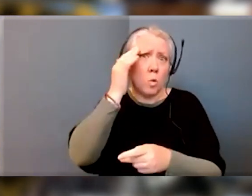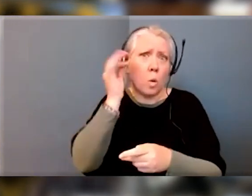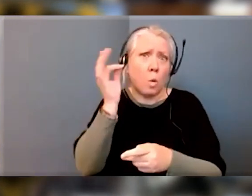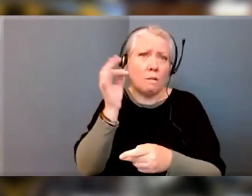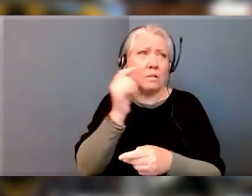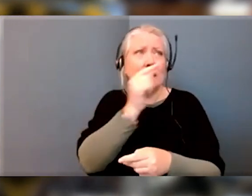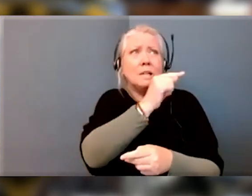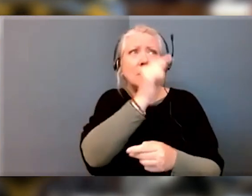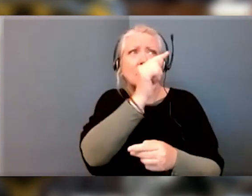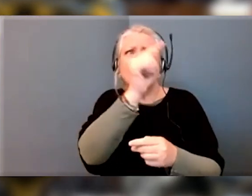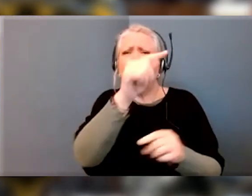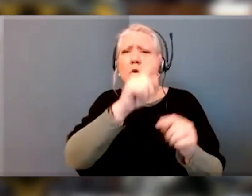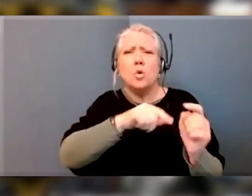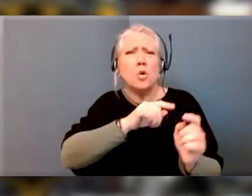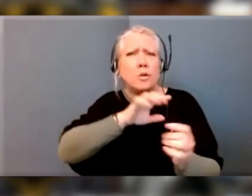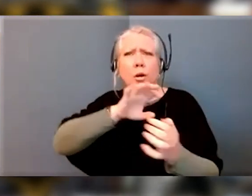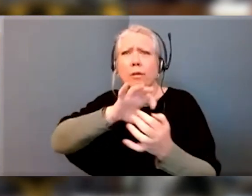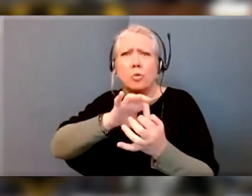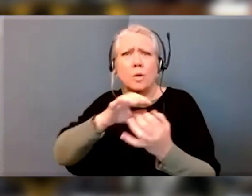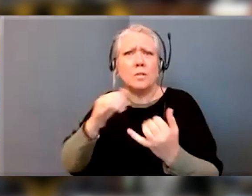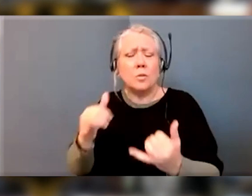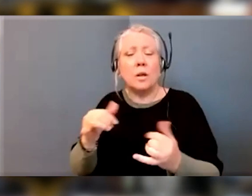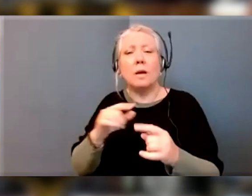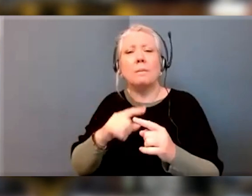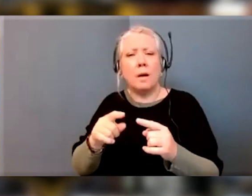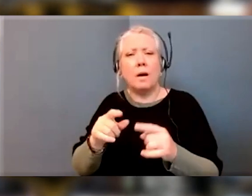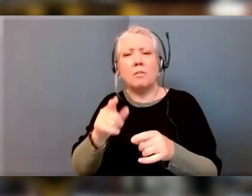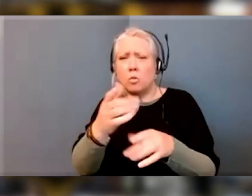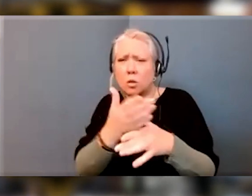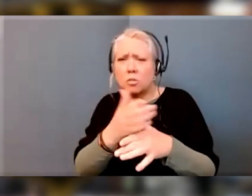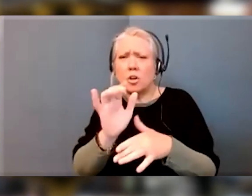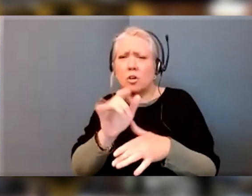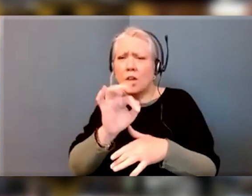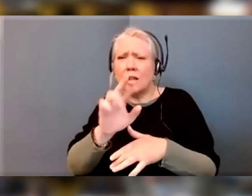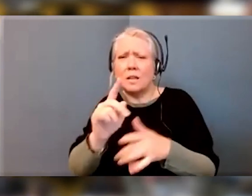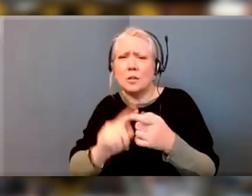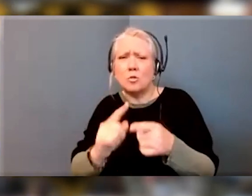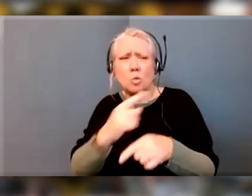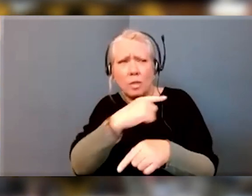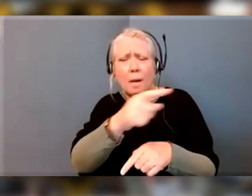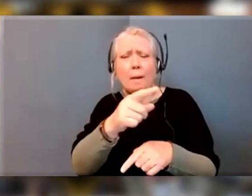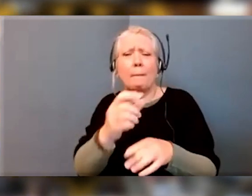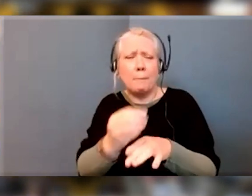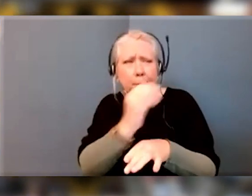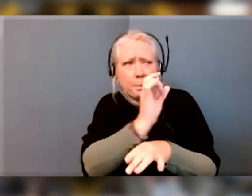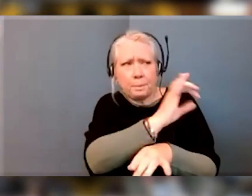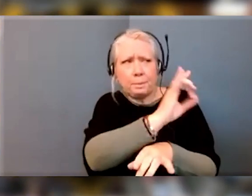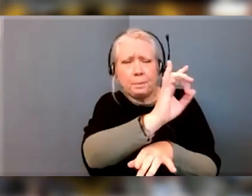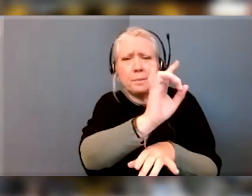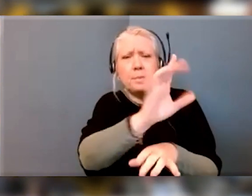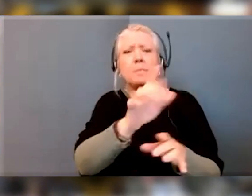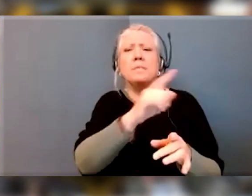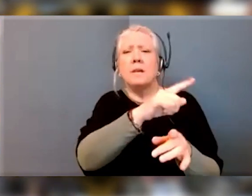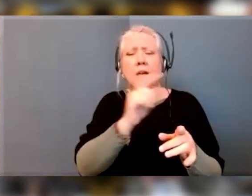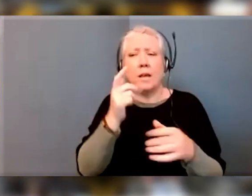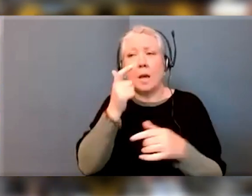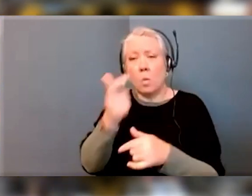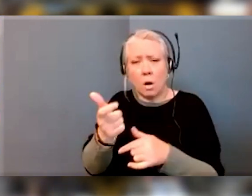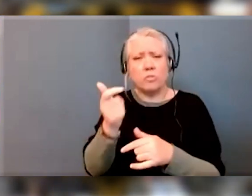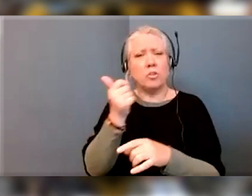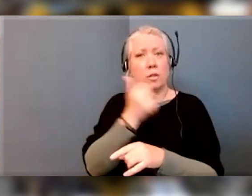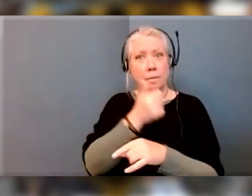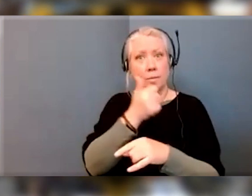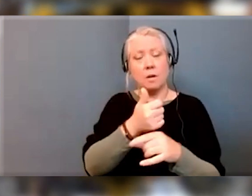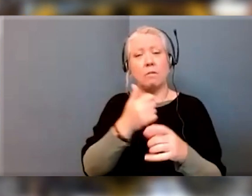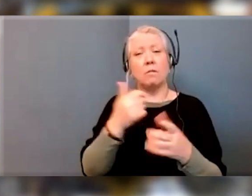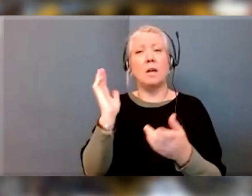to view it, they can. We'll have it on our website as well. And we'll have the actual PowerPoint available. So if you want to refer